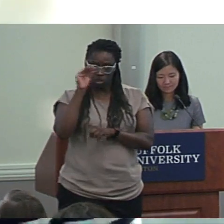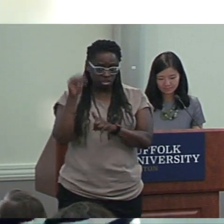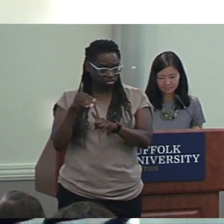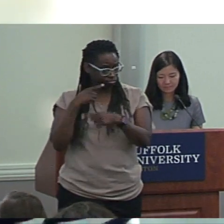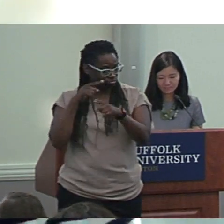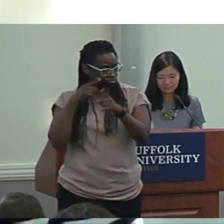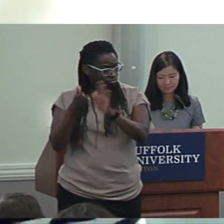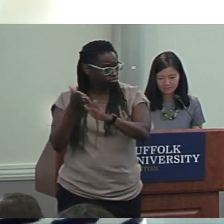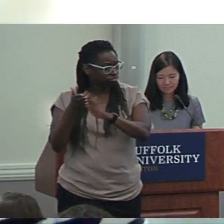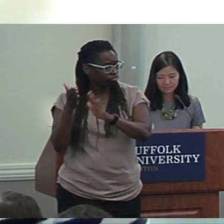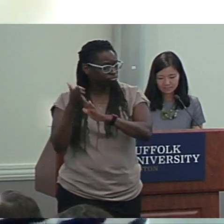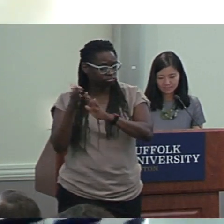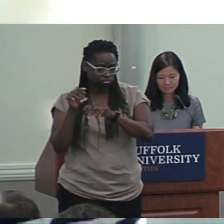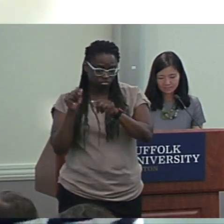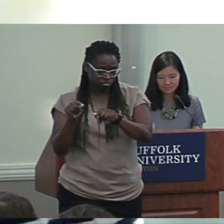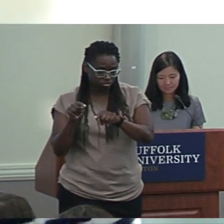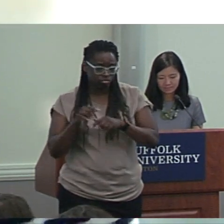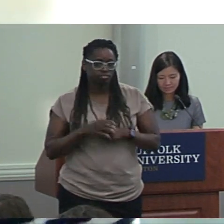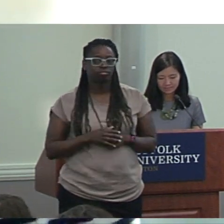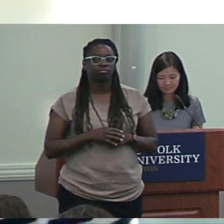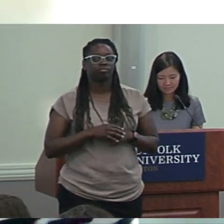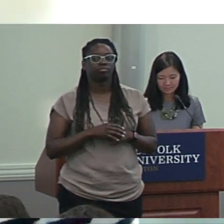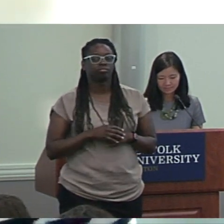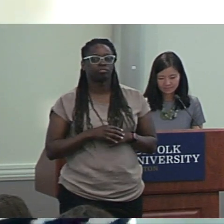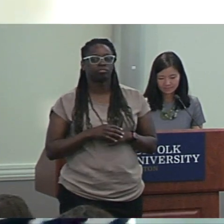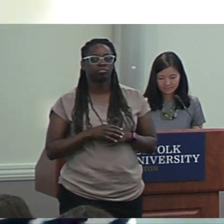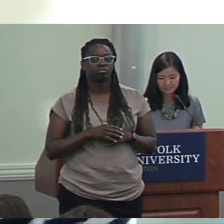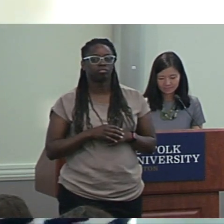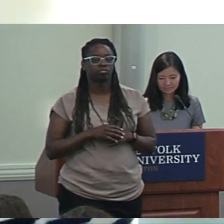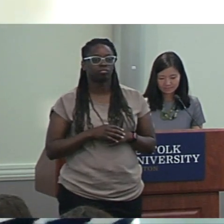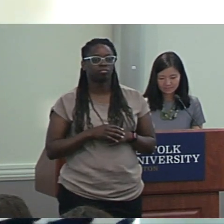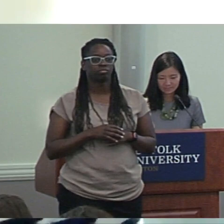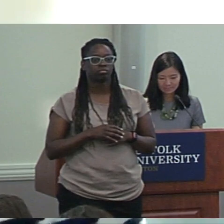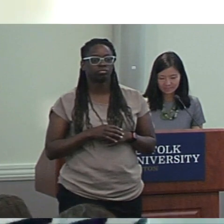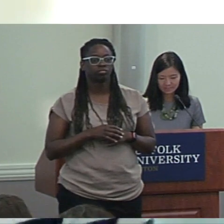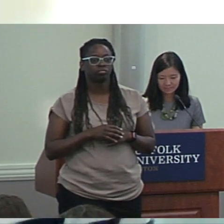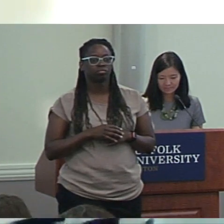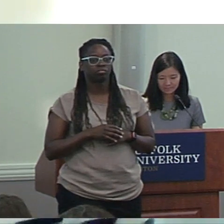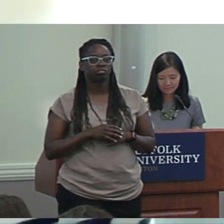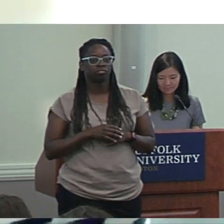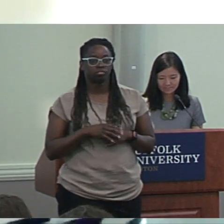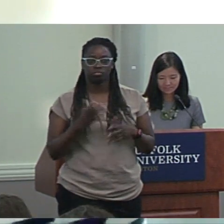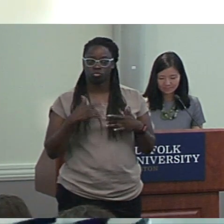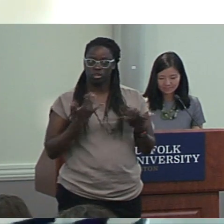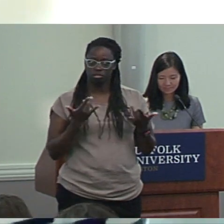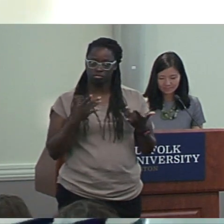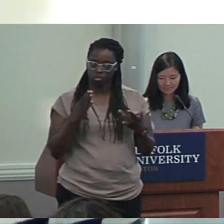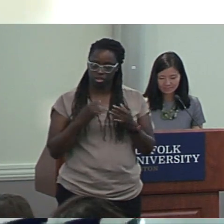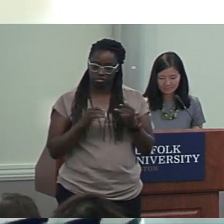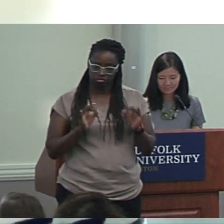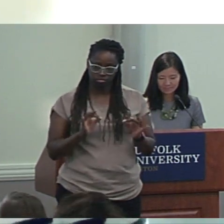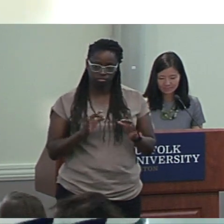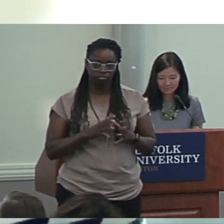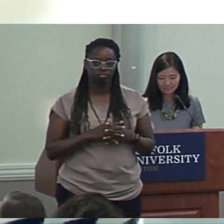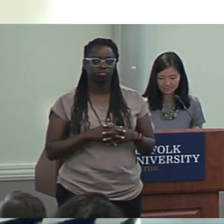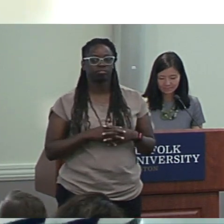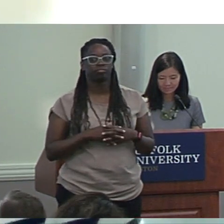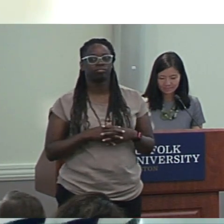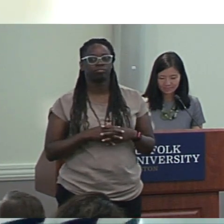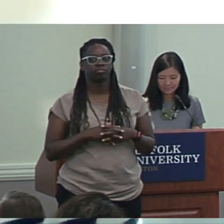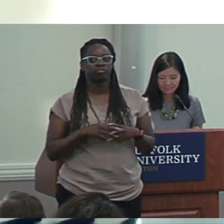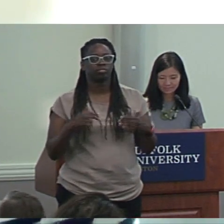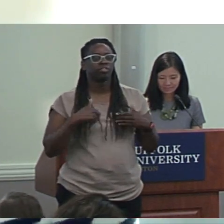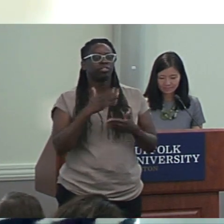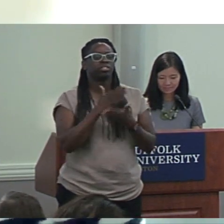new orange line cars we're thrilled to report, are right there. We have some systemic issues on our